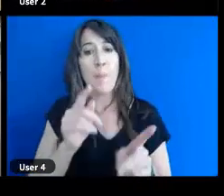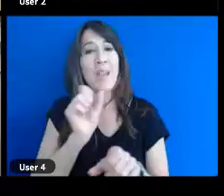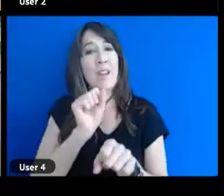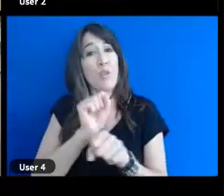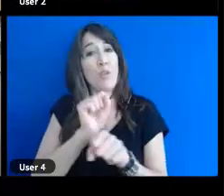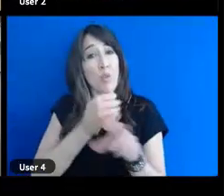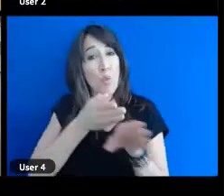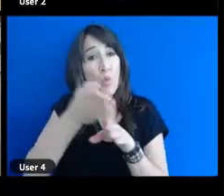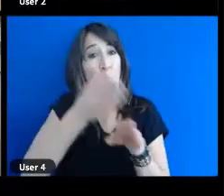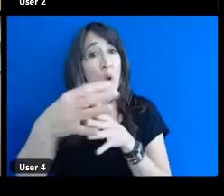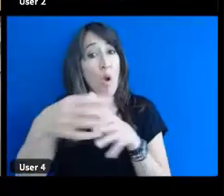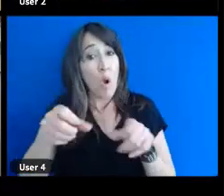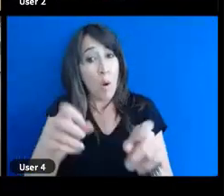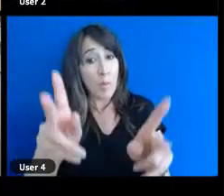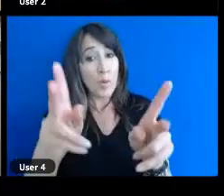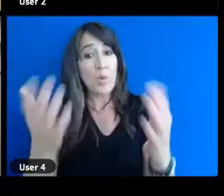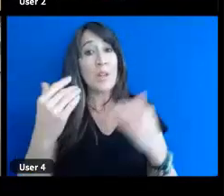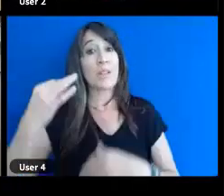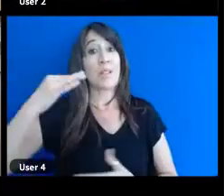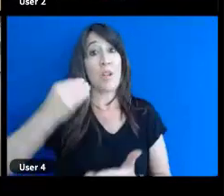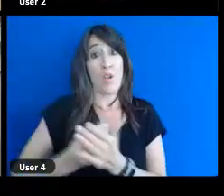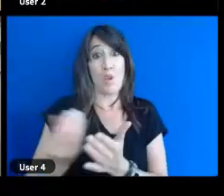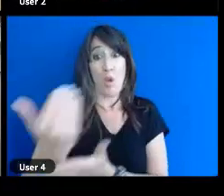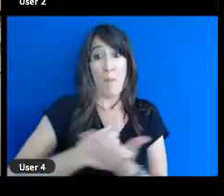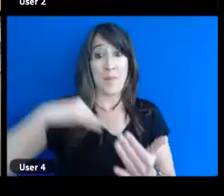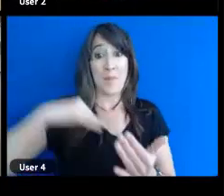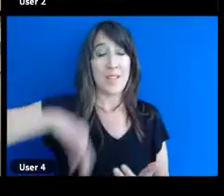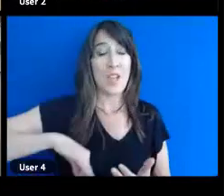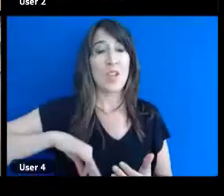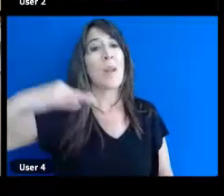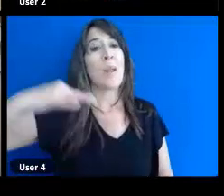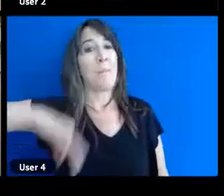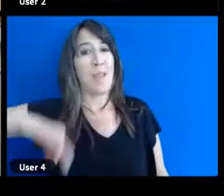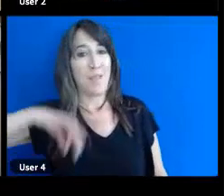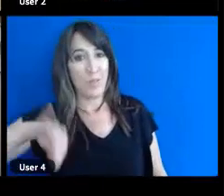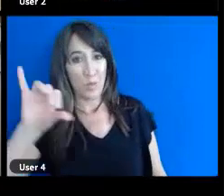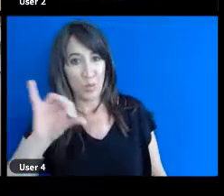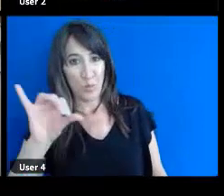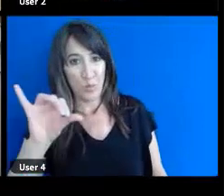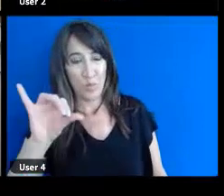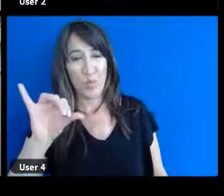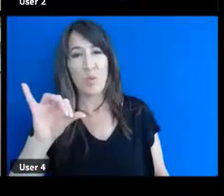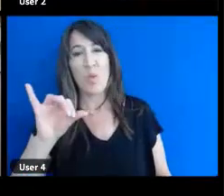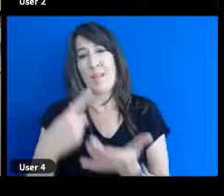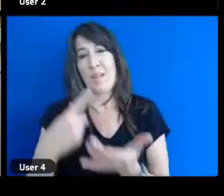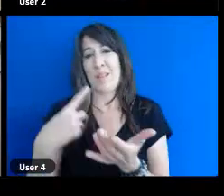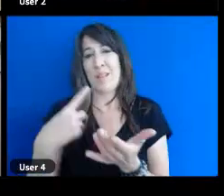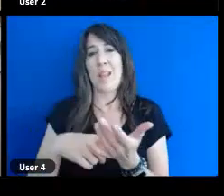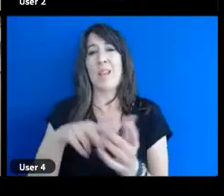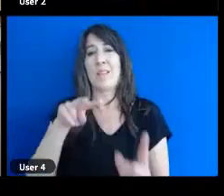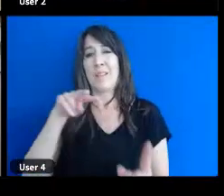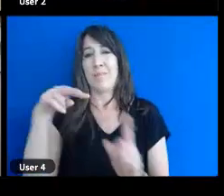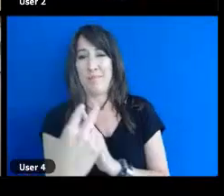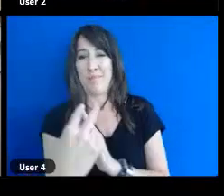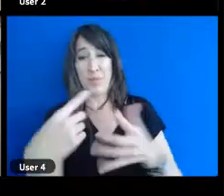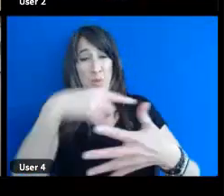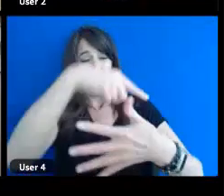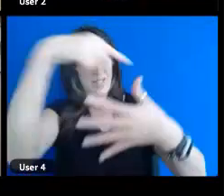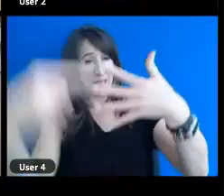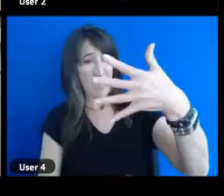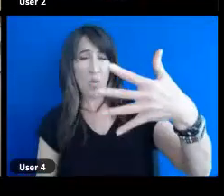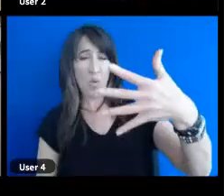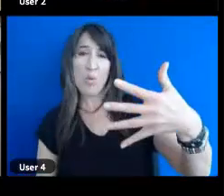career opportunities, compensation, and benefits. So let's explore a little bit about what these are from an inclusion